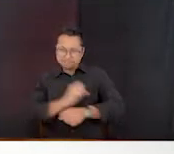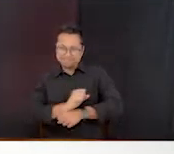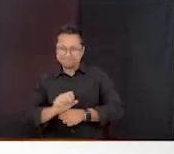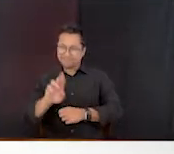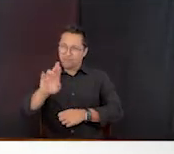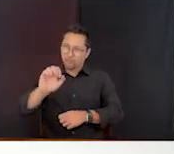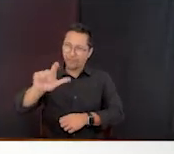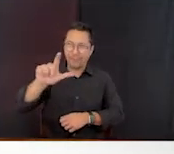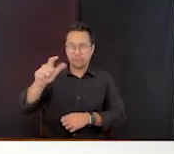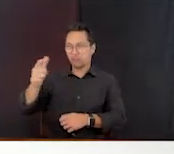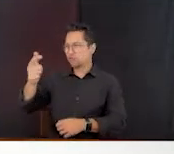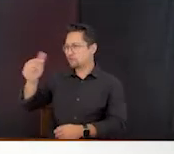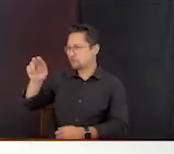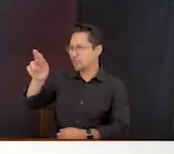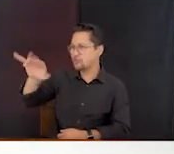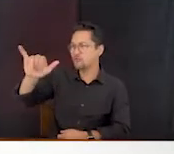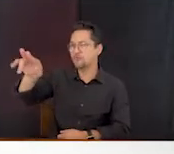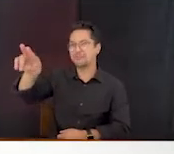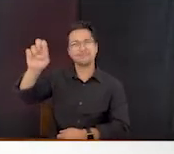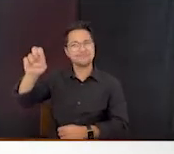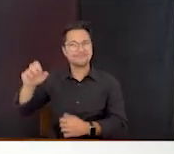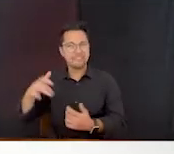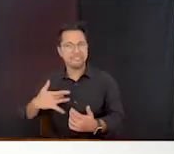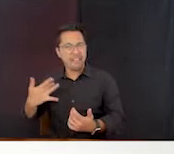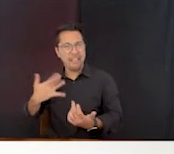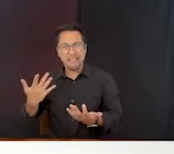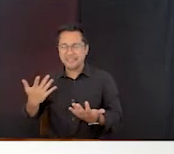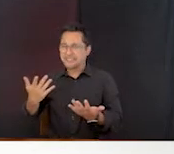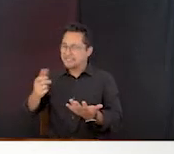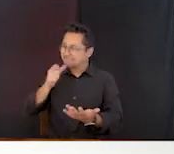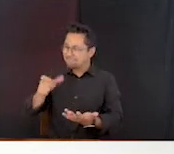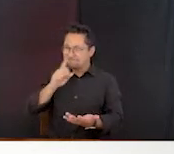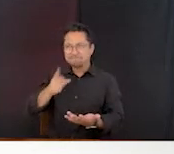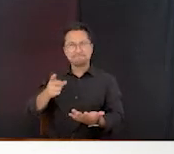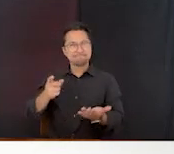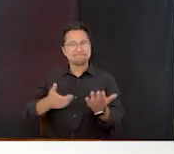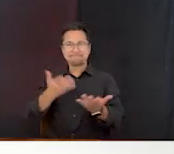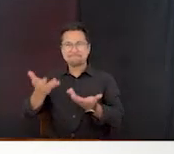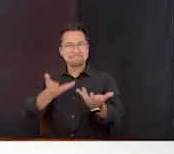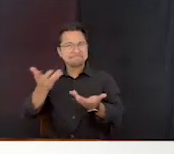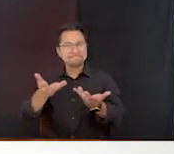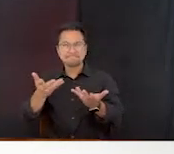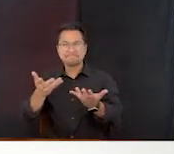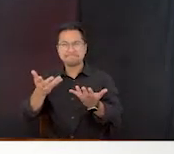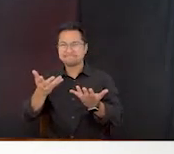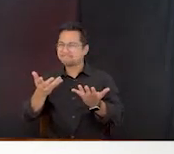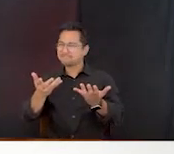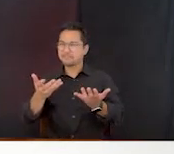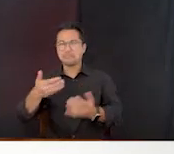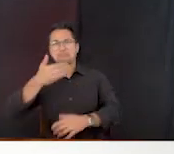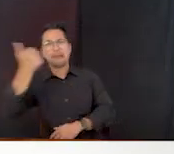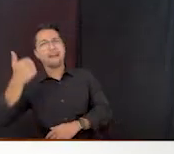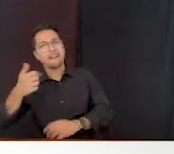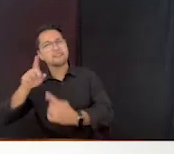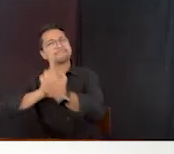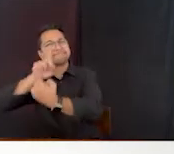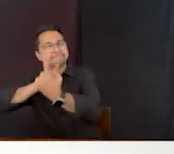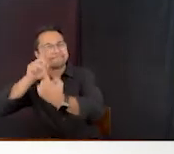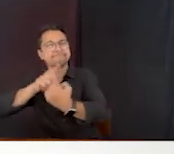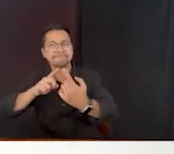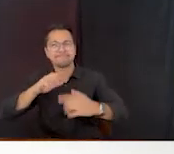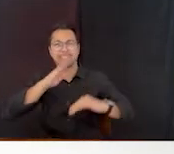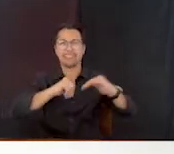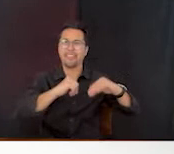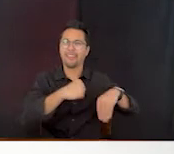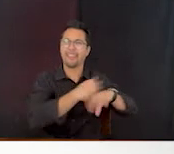thought it wasn't really offering as much as it would in person, but I had to learn that it was okay